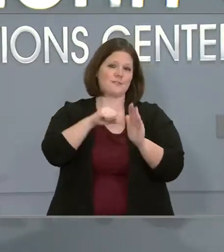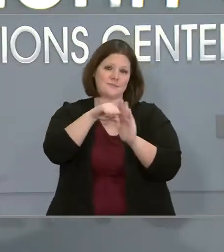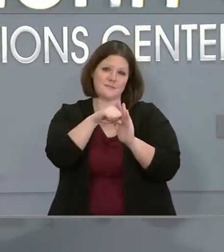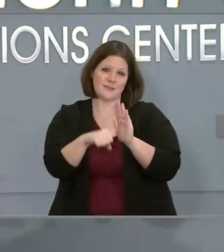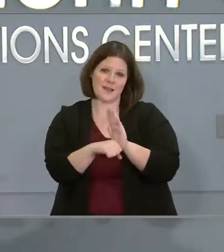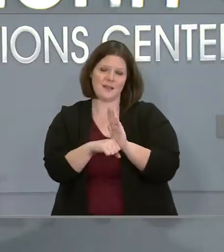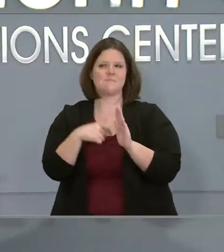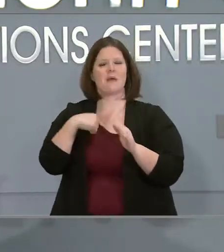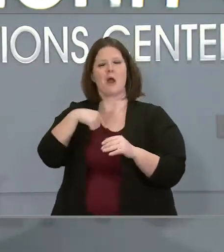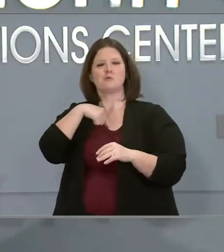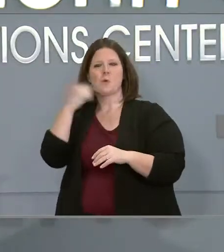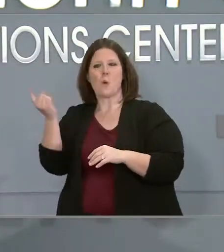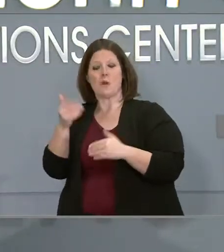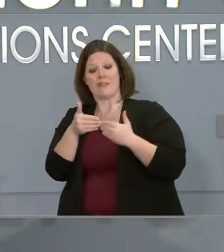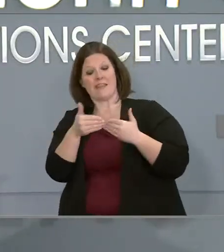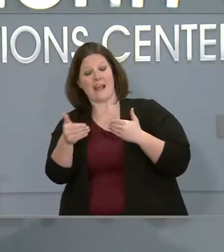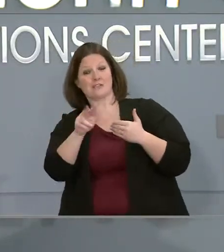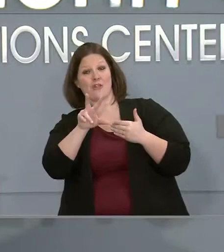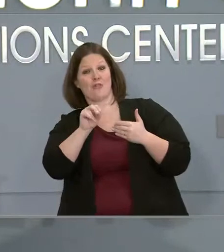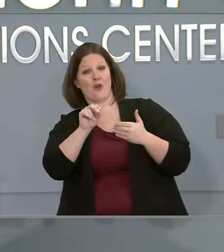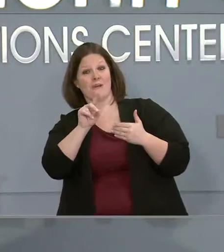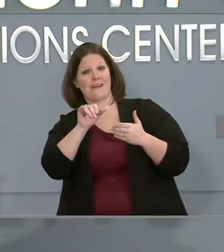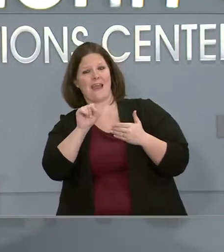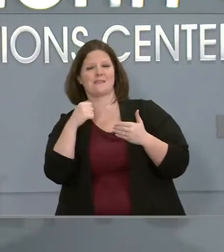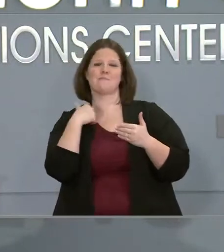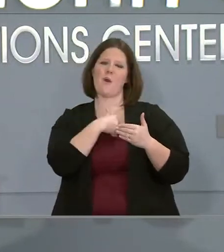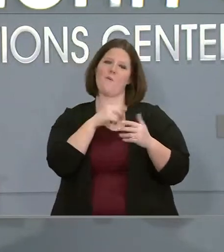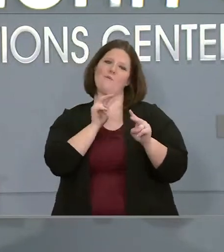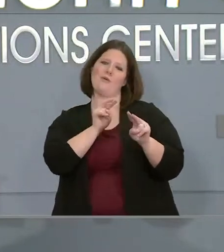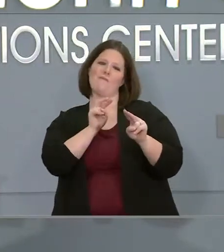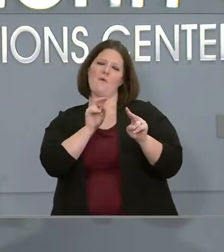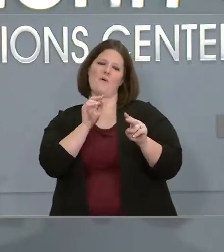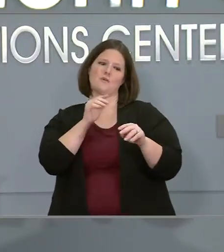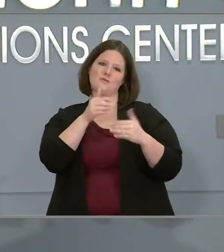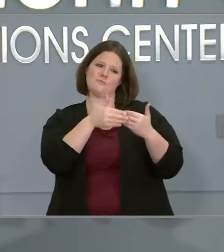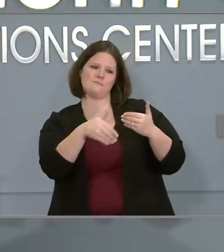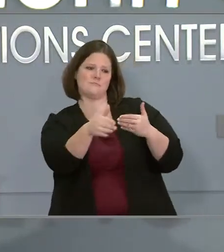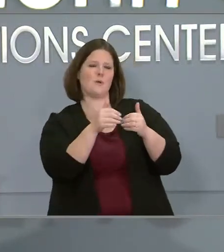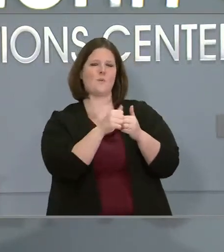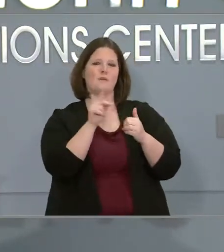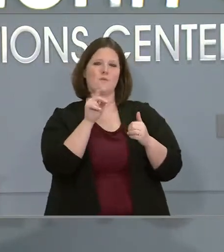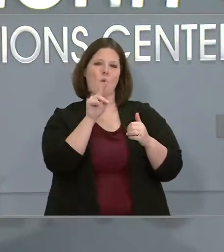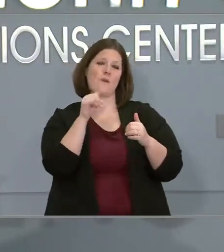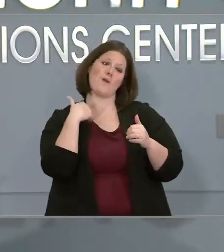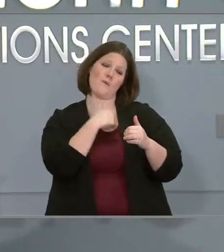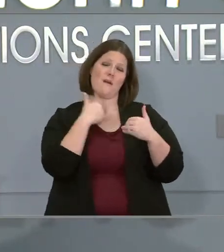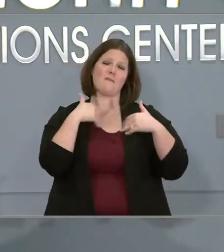to the next 30 days, but also we look forward to the time beyond, because we have a great